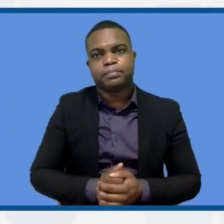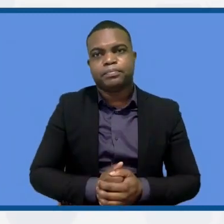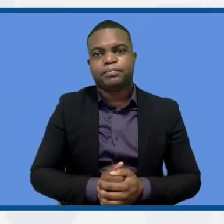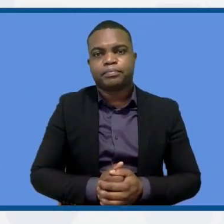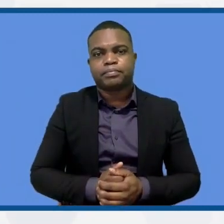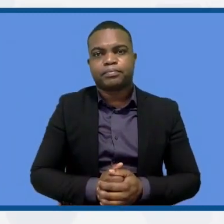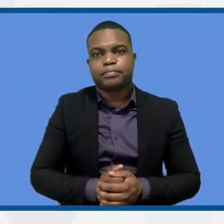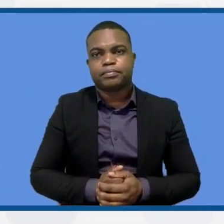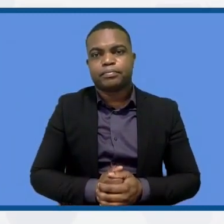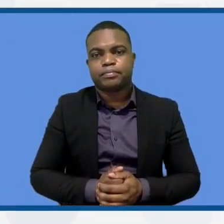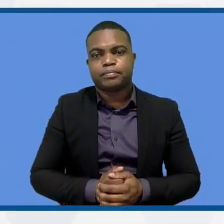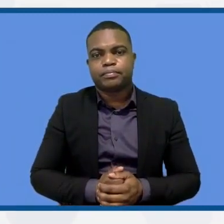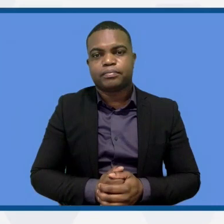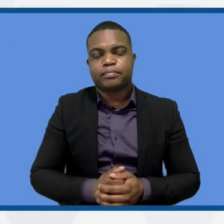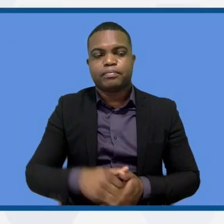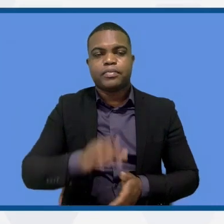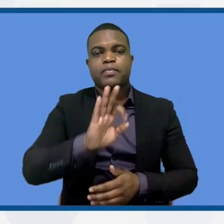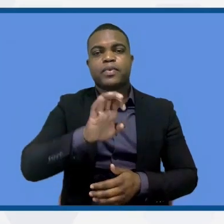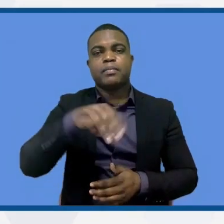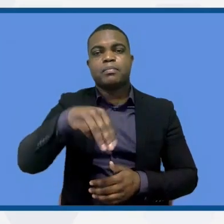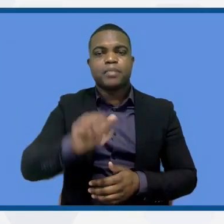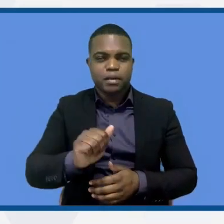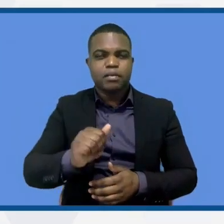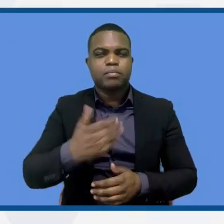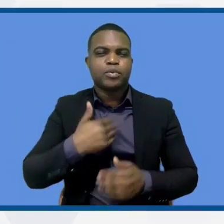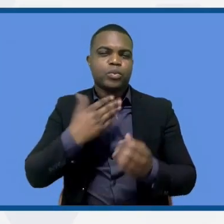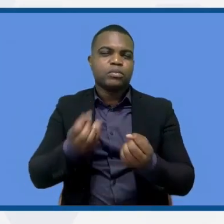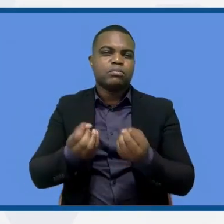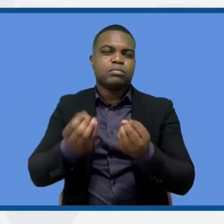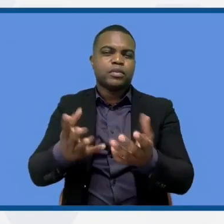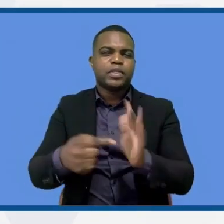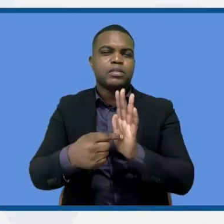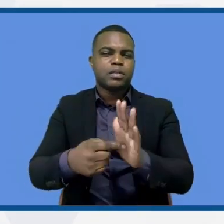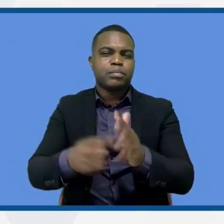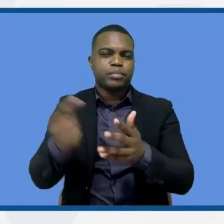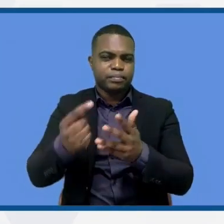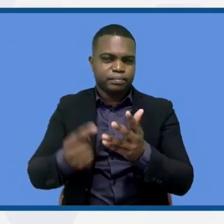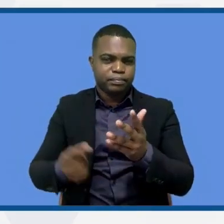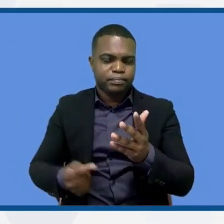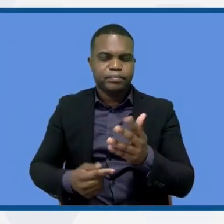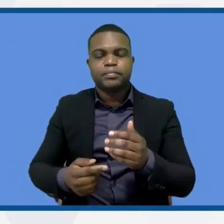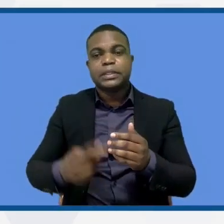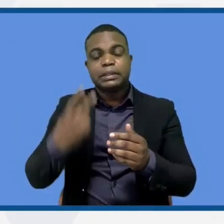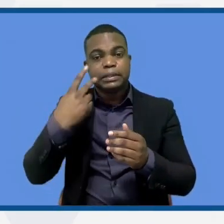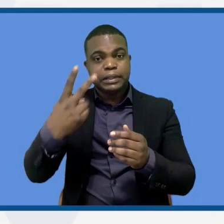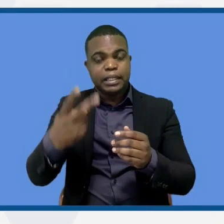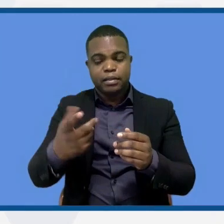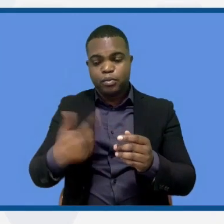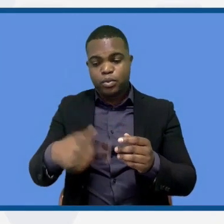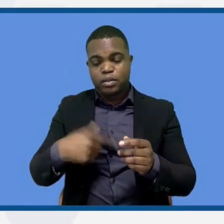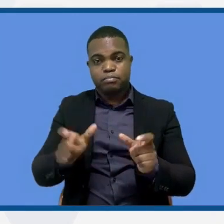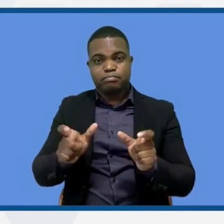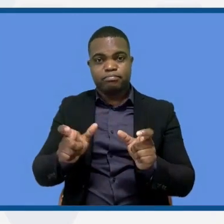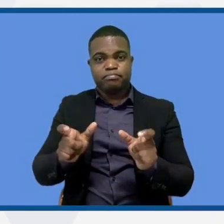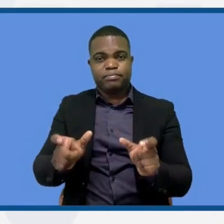to encourage those policy priorities. Our Building Resilient Infrastructure and Communities grant, one of our flagship programs, last year was $2.3 billion that we were giving